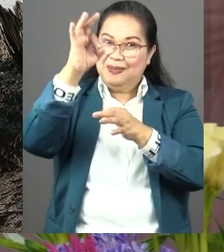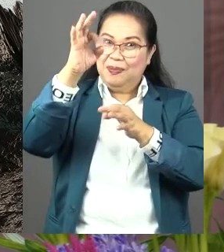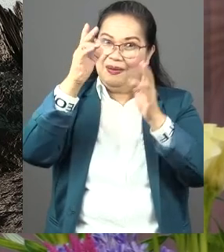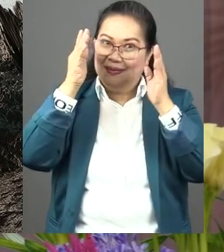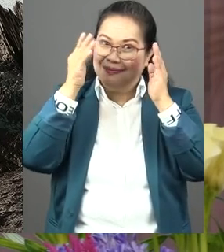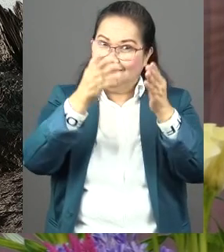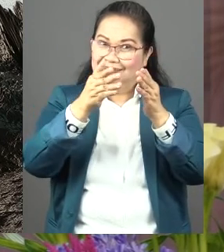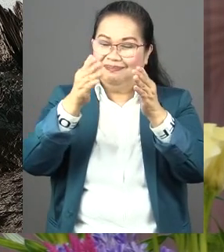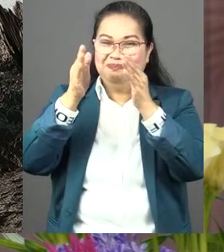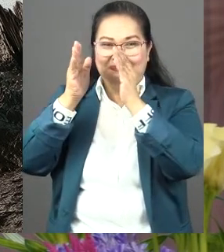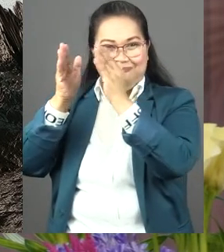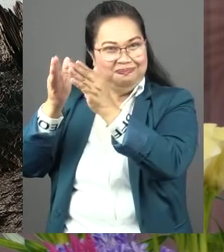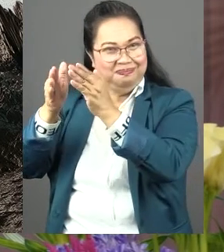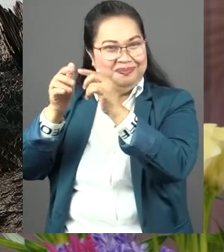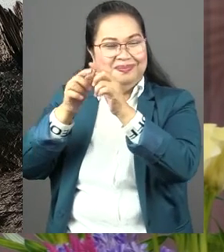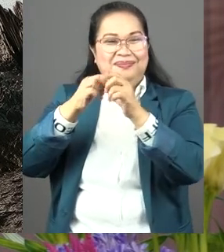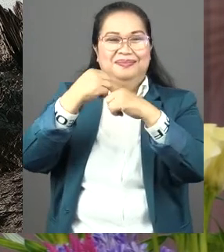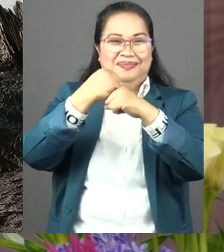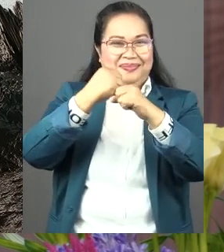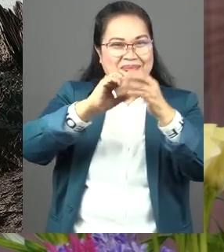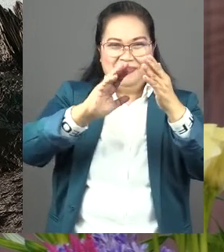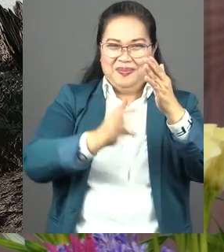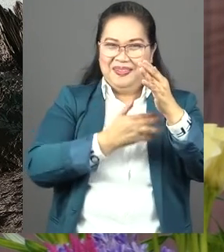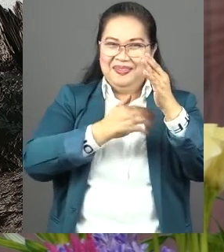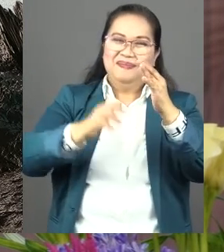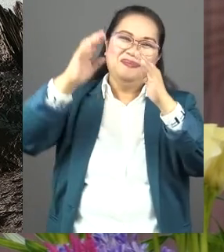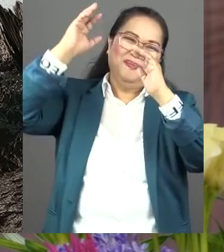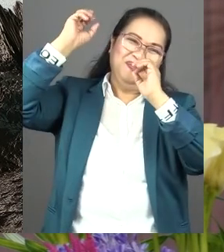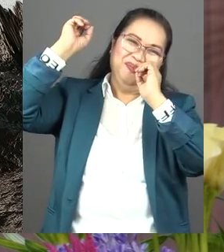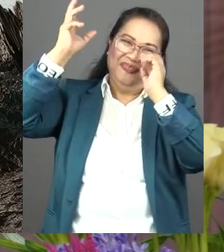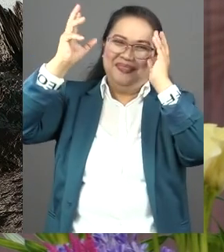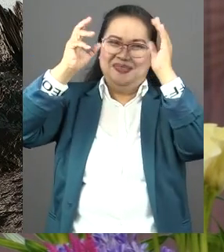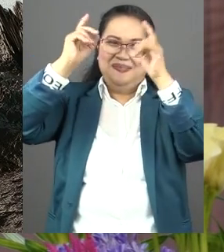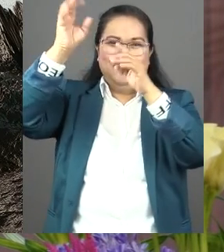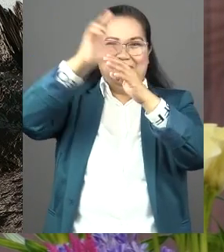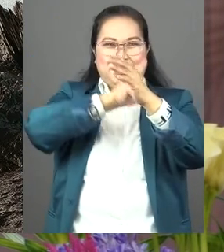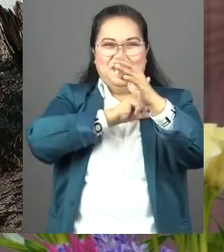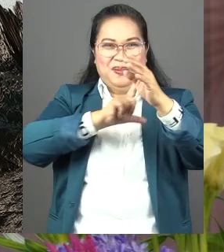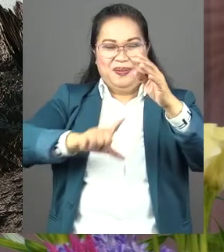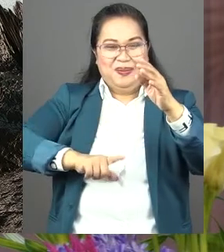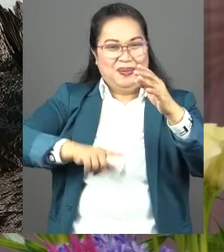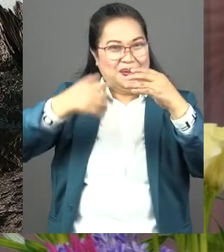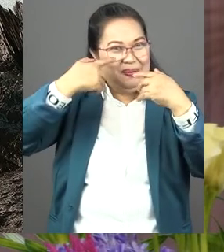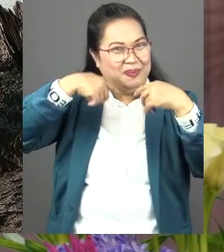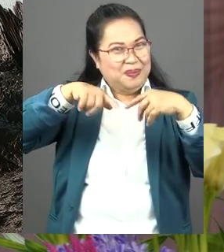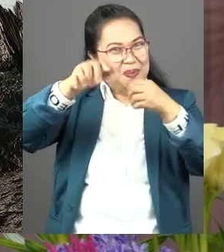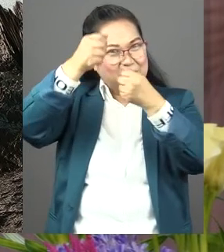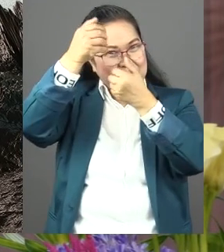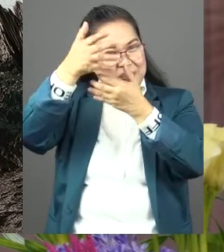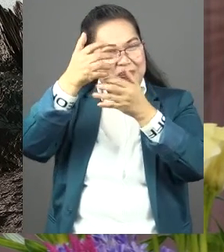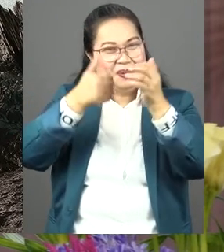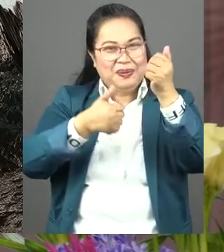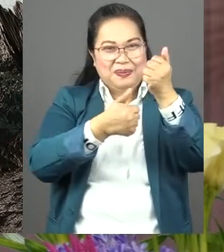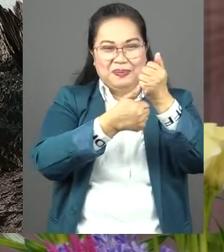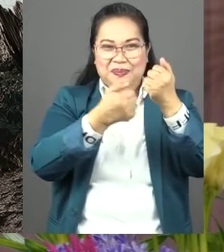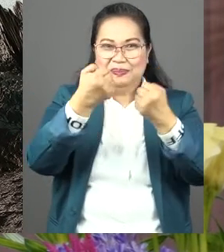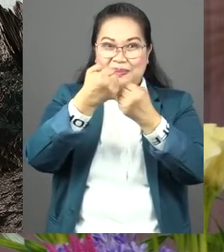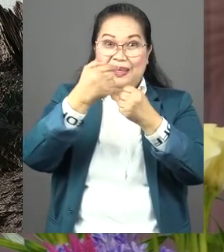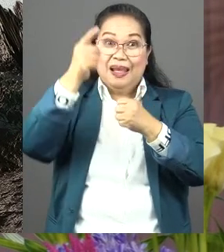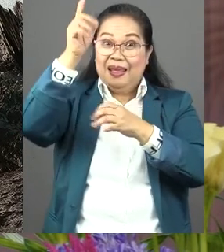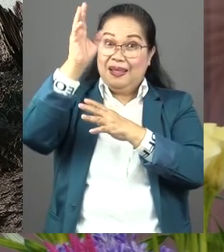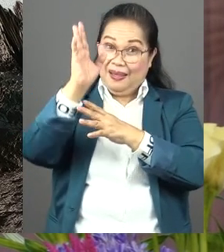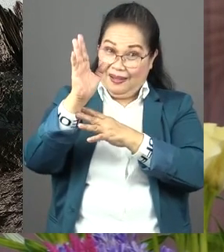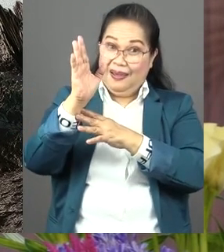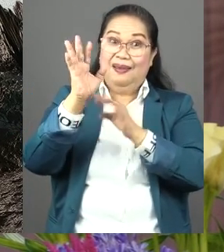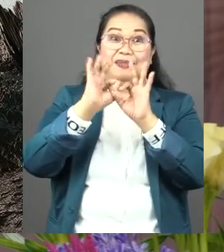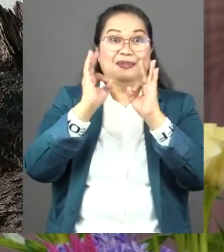addressing one another, making melody to the Lord, submitting to one another. In God's family, we